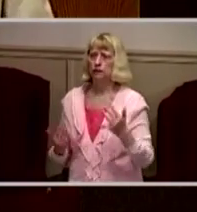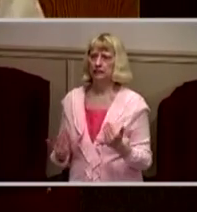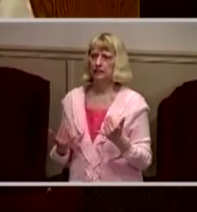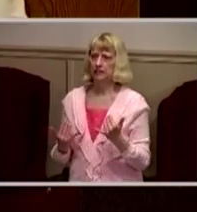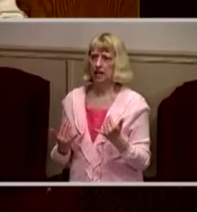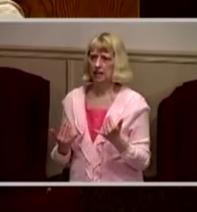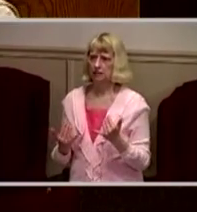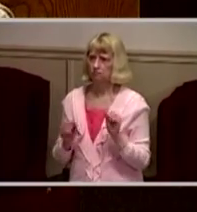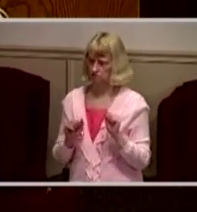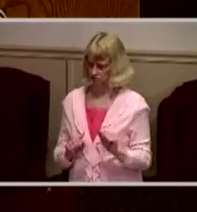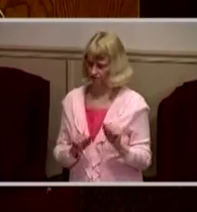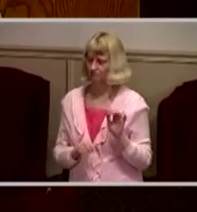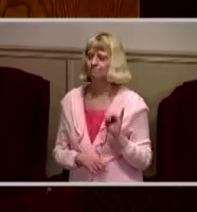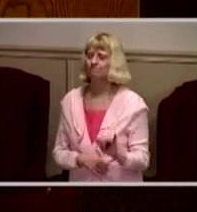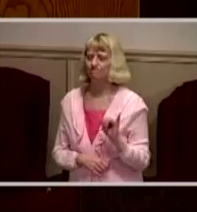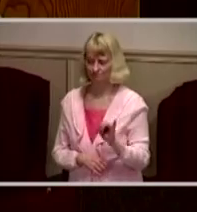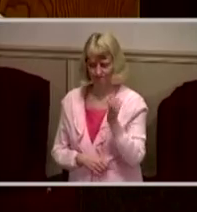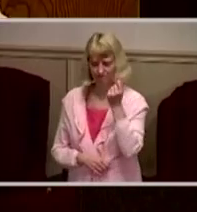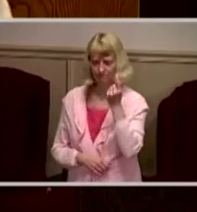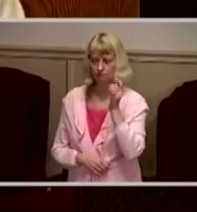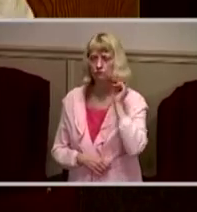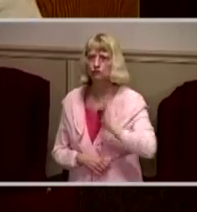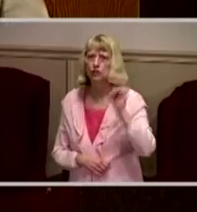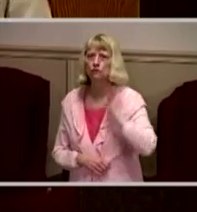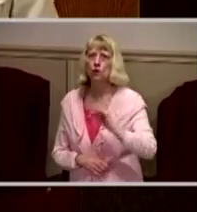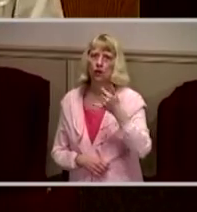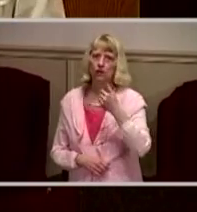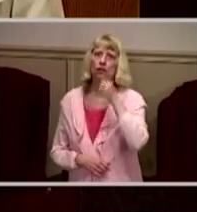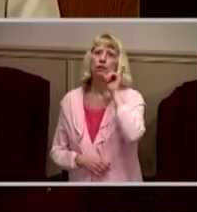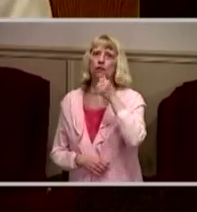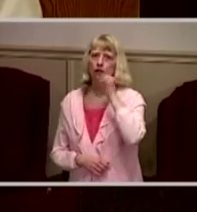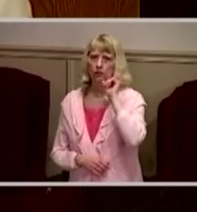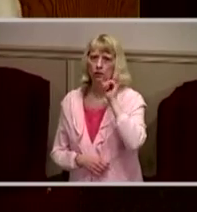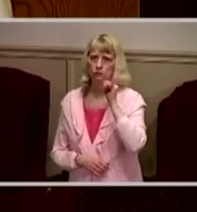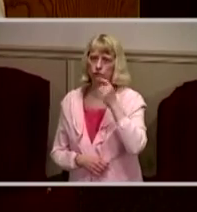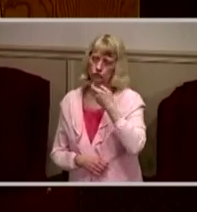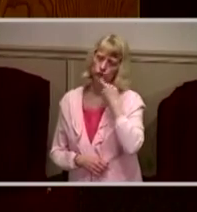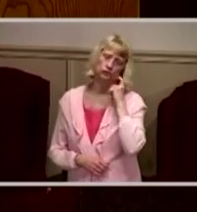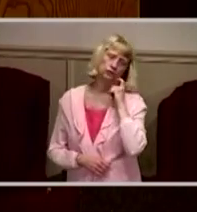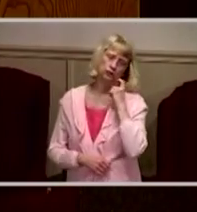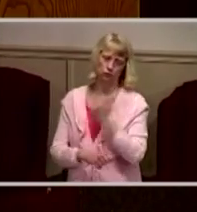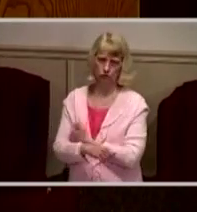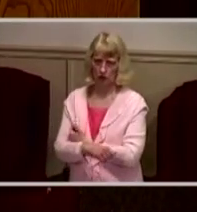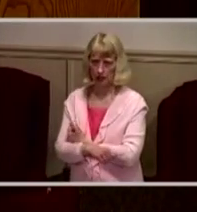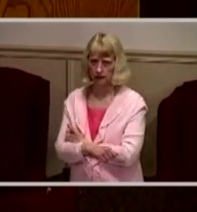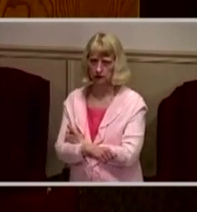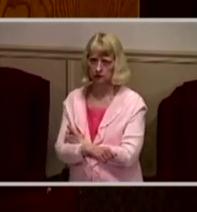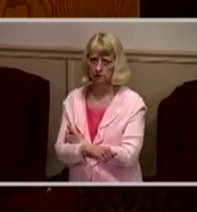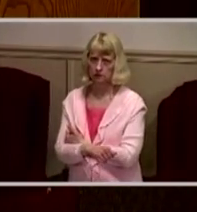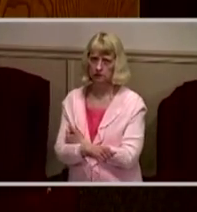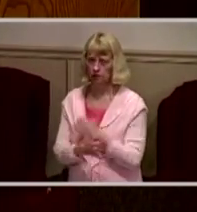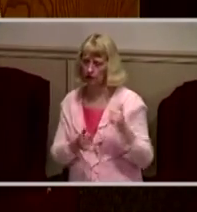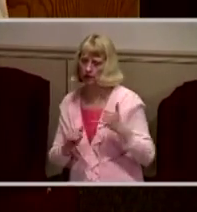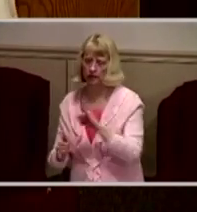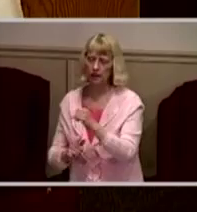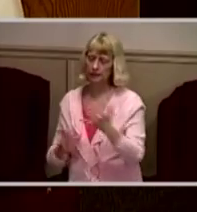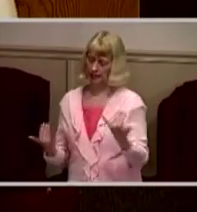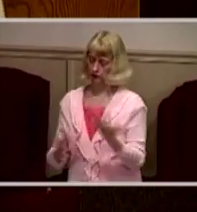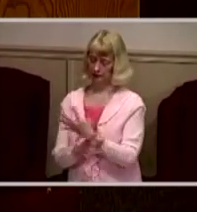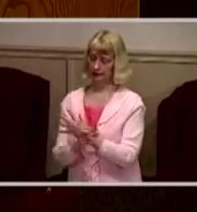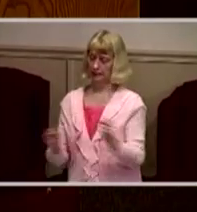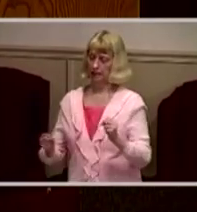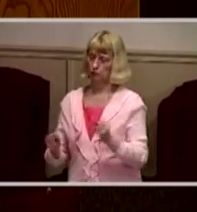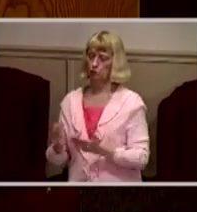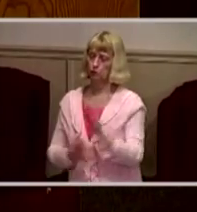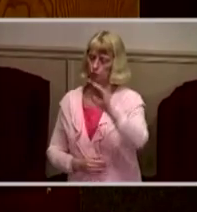can say, yeah, you were alcoholics. You were drug addicts. You were carousers. But now you're saved by